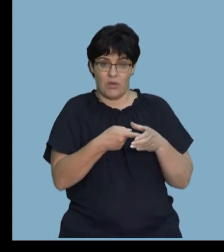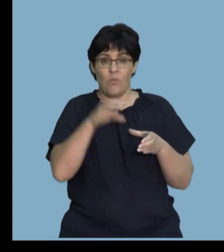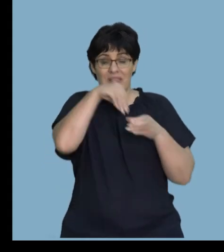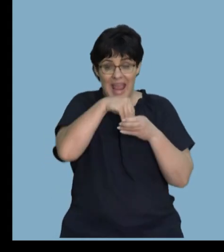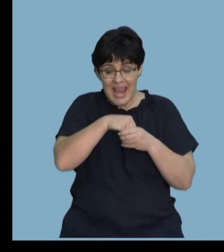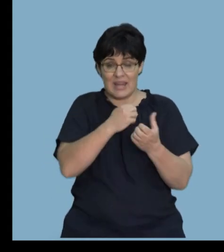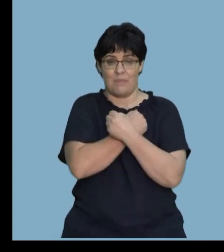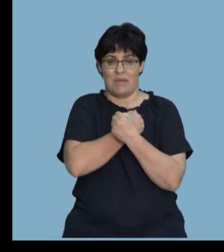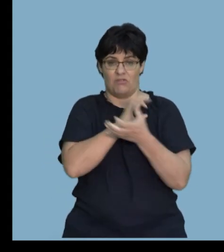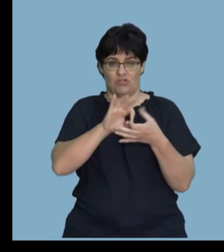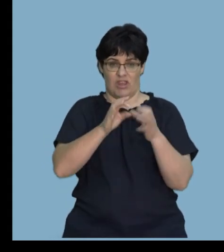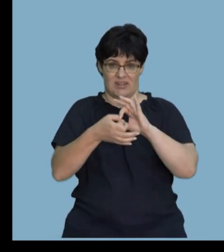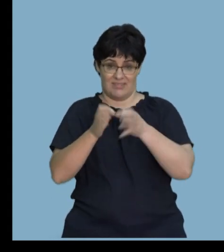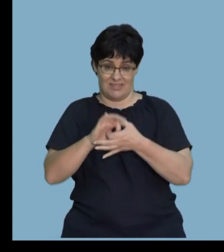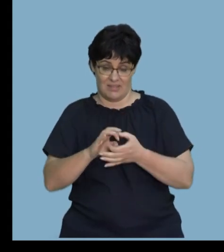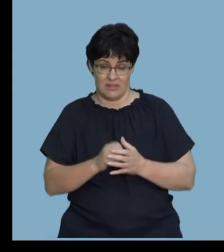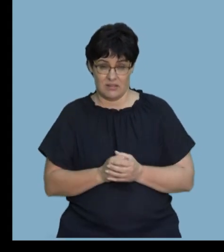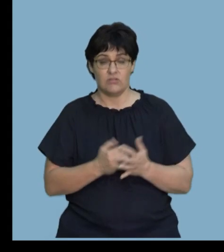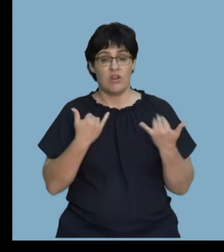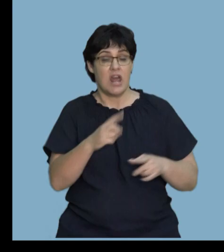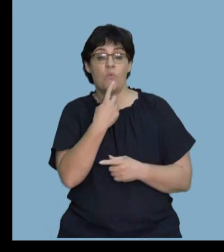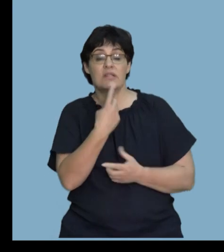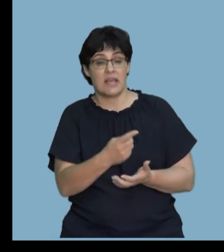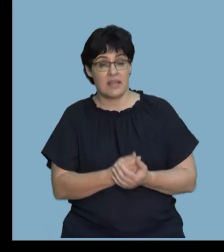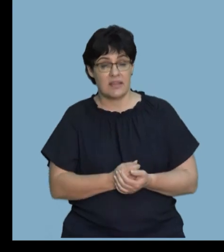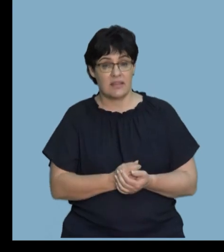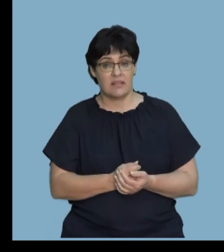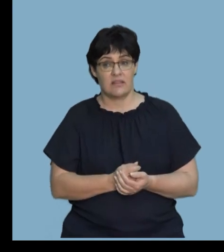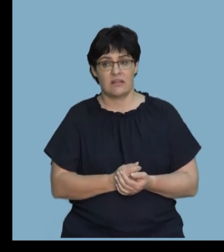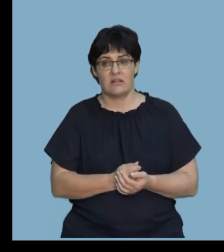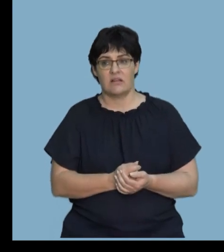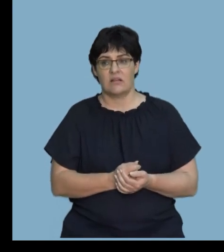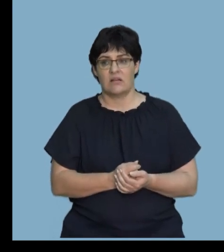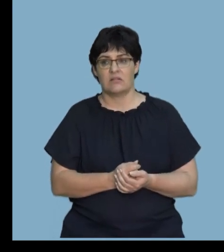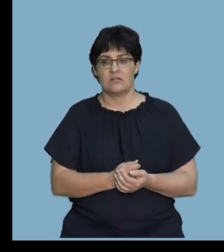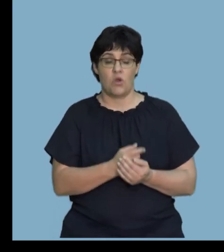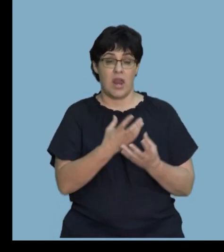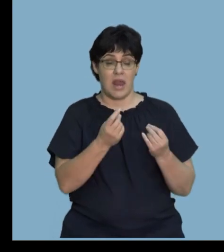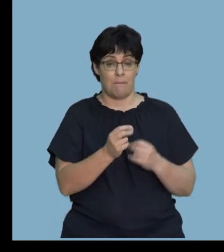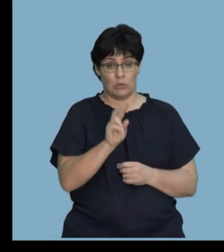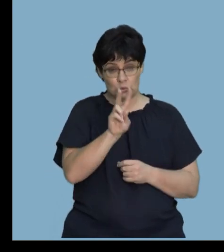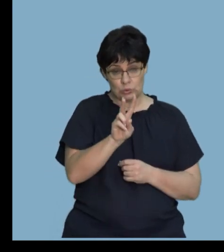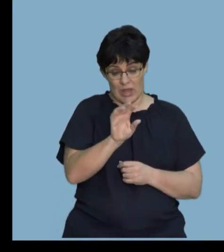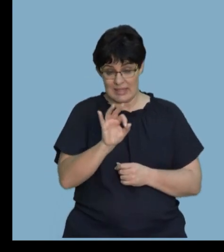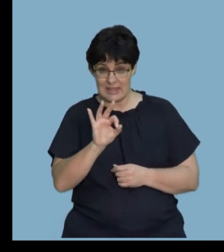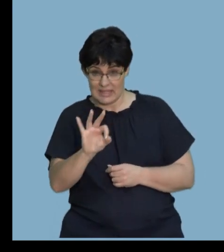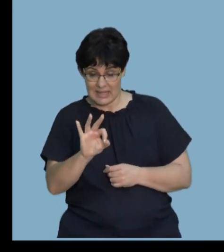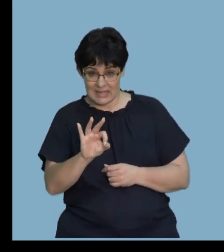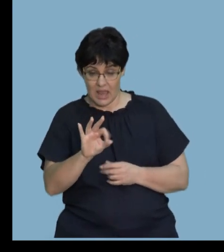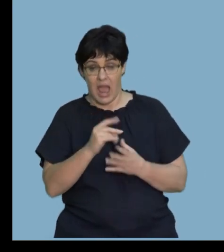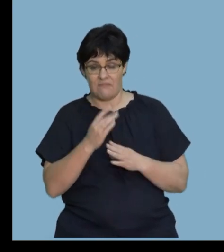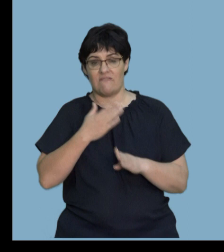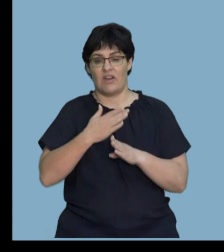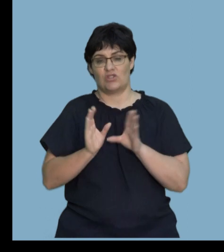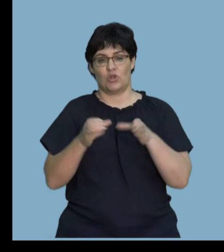So in this case, we are saying that between carbon atom number 2 and 3, we've got the functional group. So the